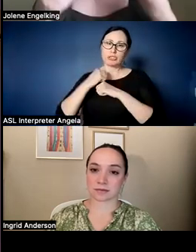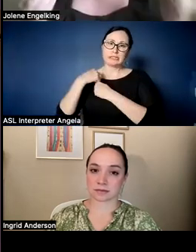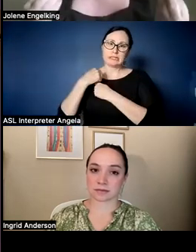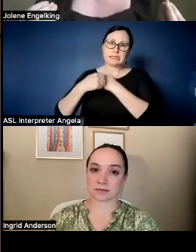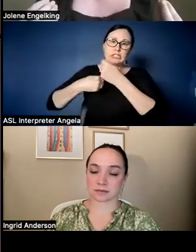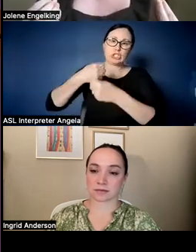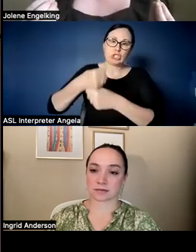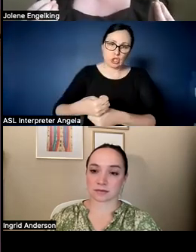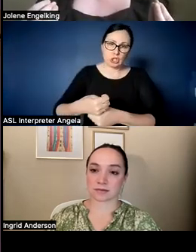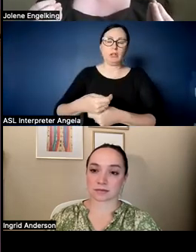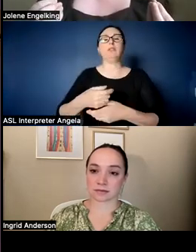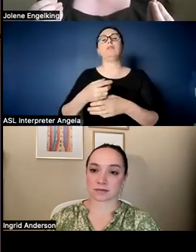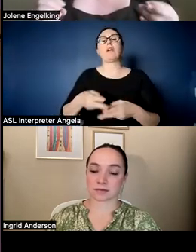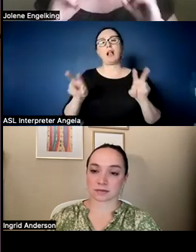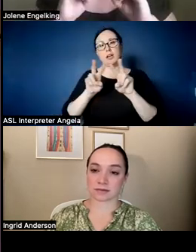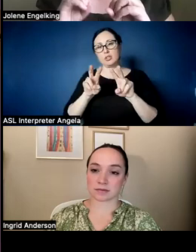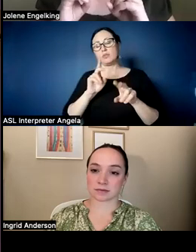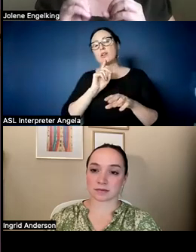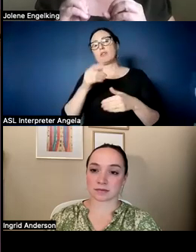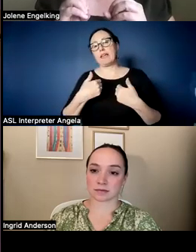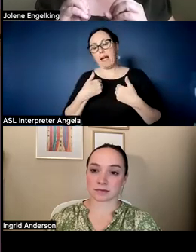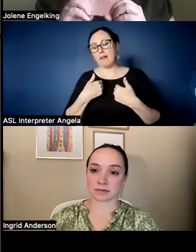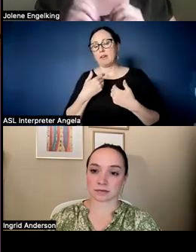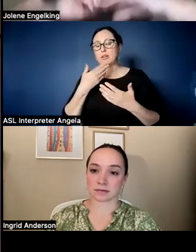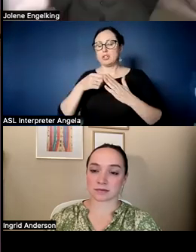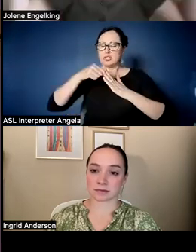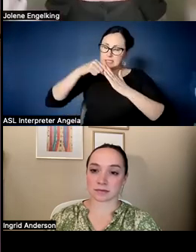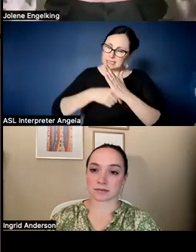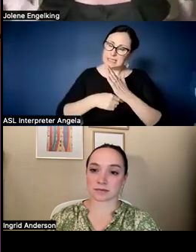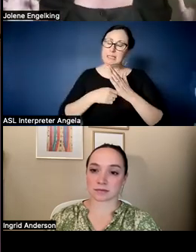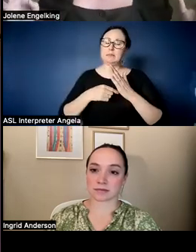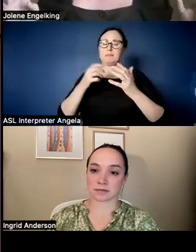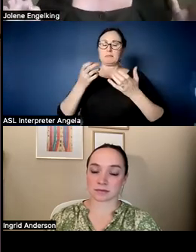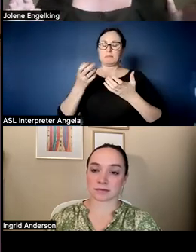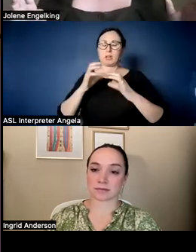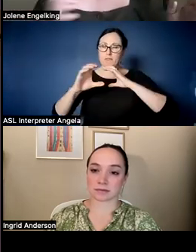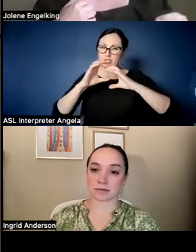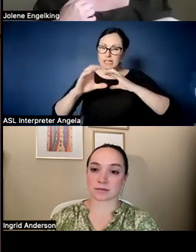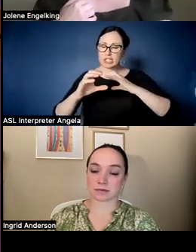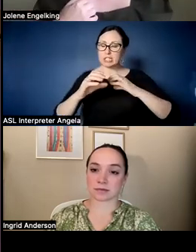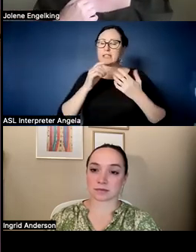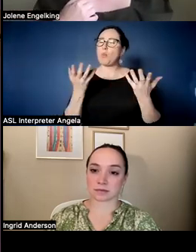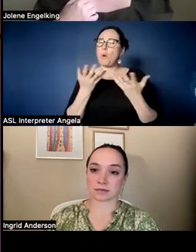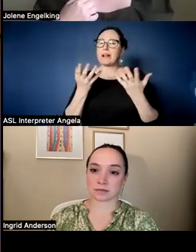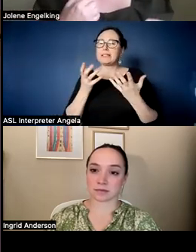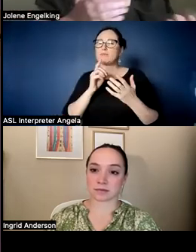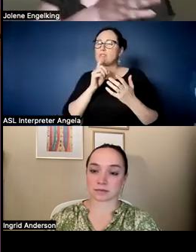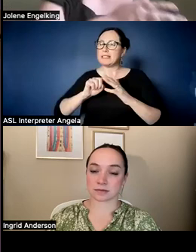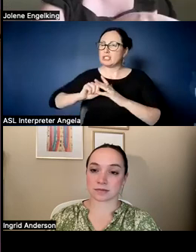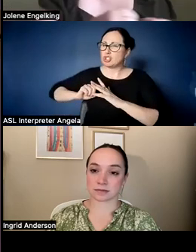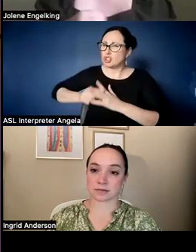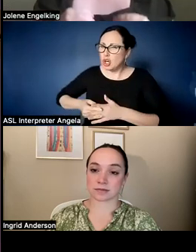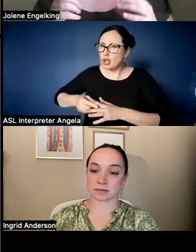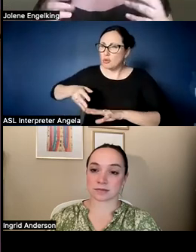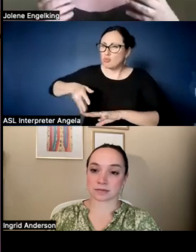and start to have genuine conversation and get to the root of issues, or think creatively? Because one thing about